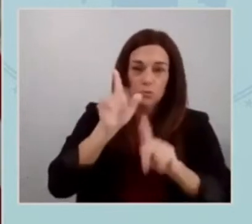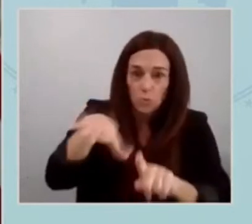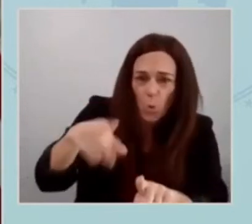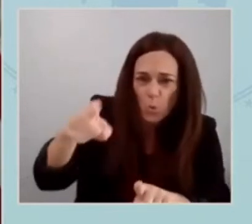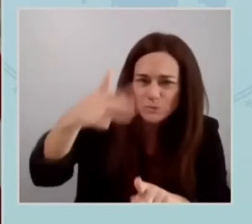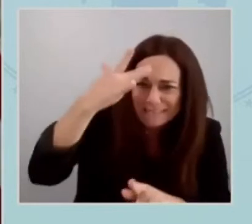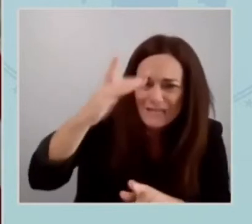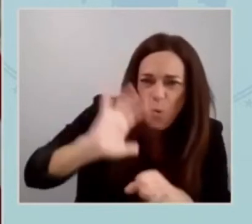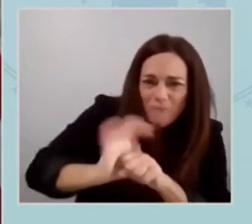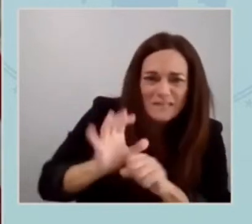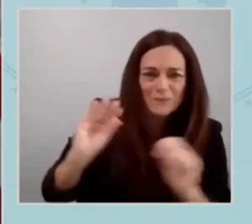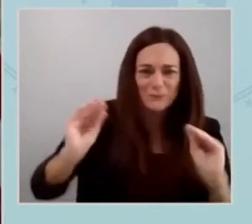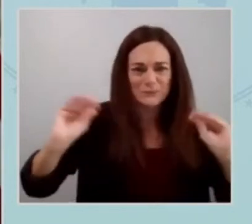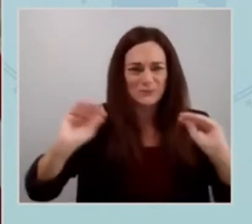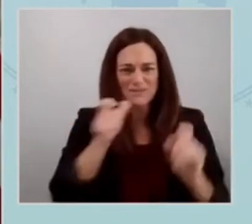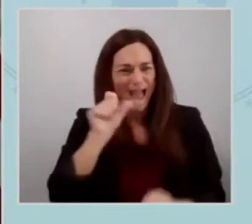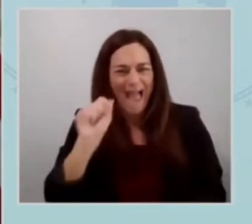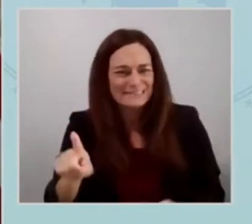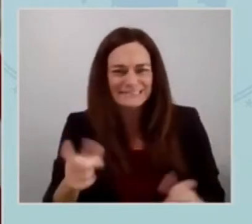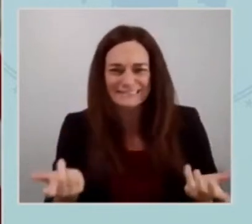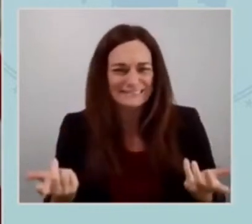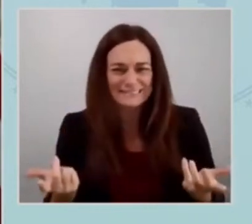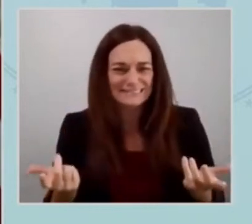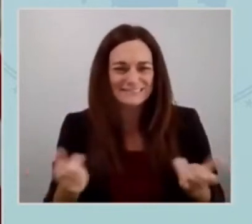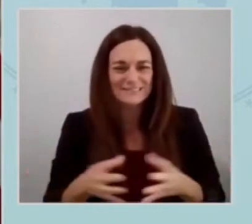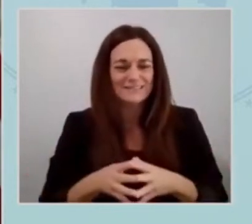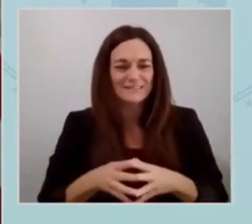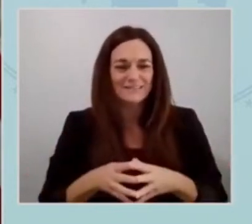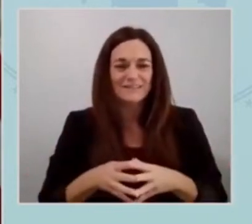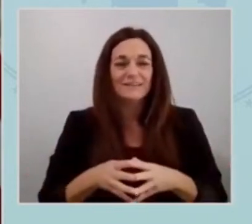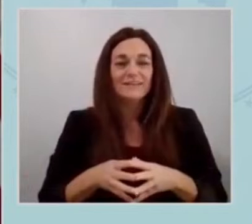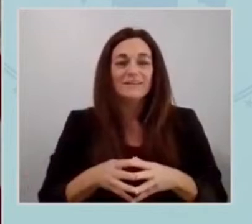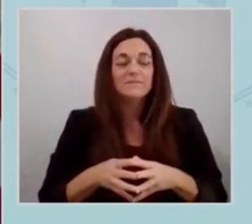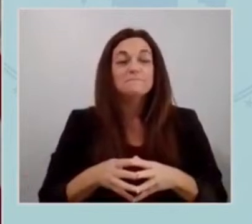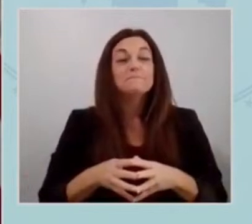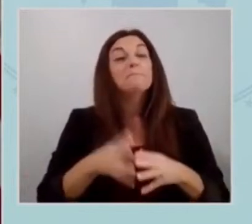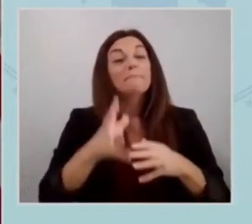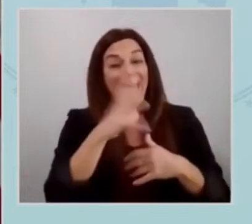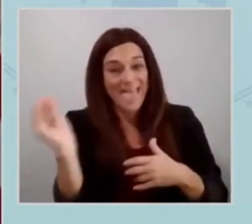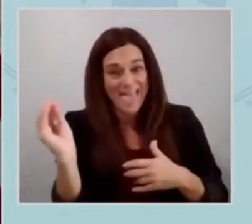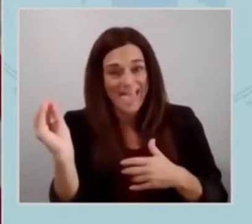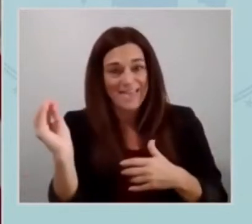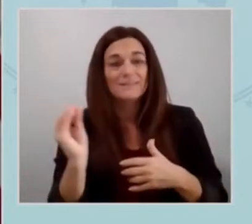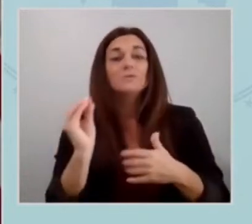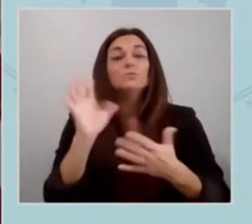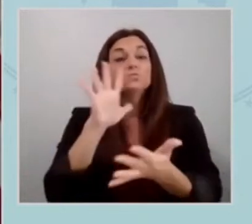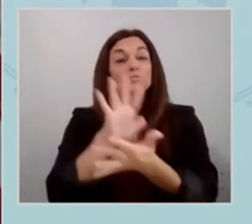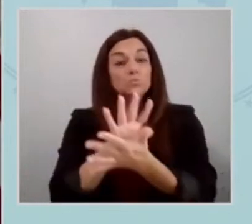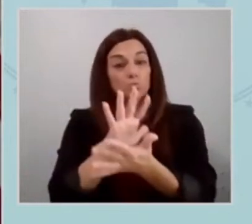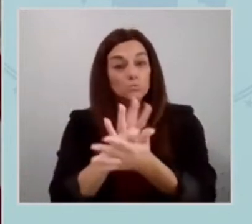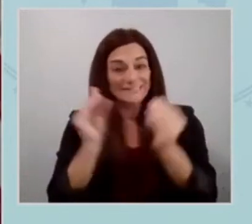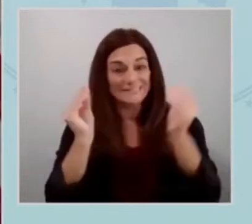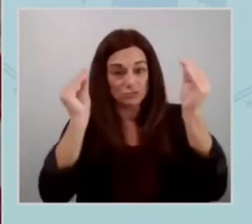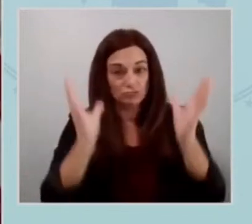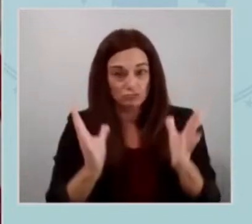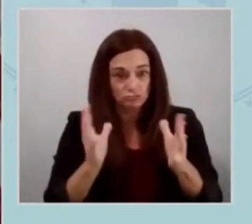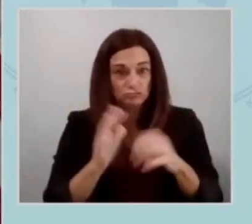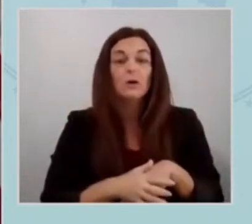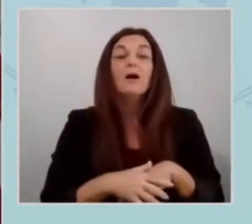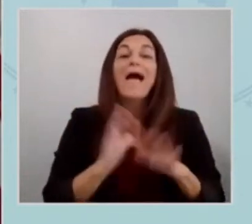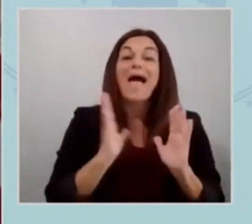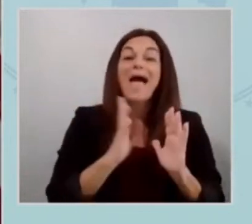a burning vehicle and pulling somebody out, not asking, do you have COVID or don't you have COVID? I mean, we have to get